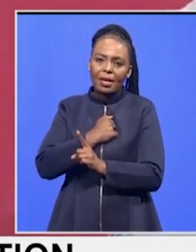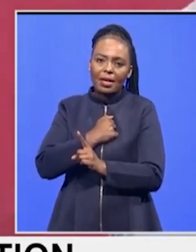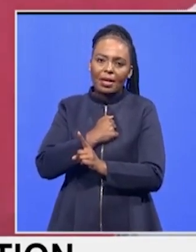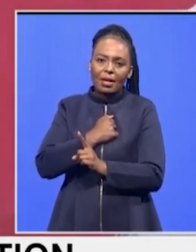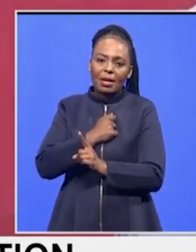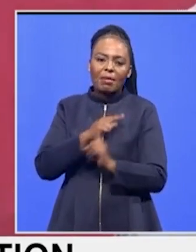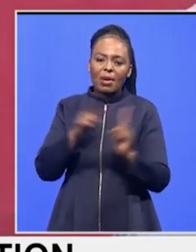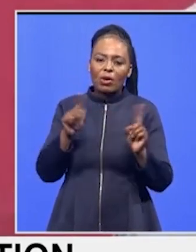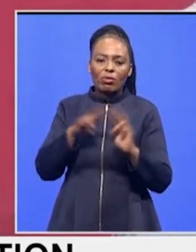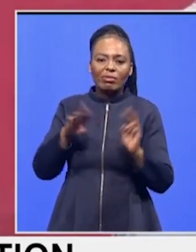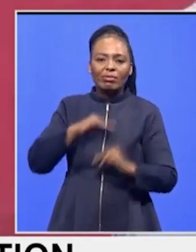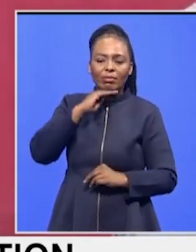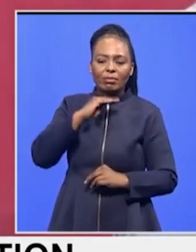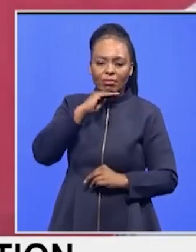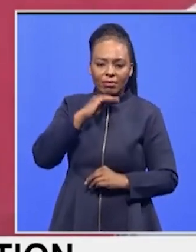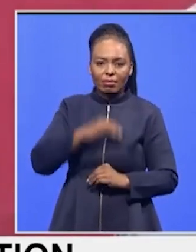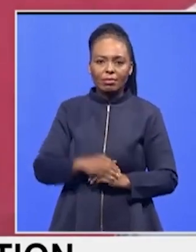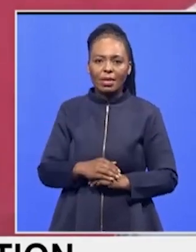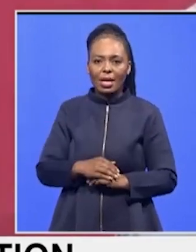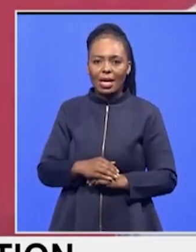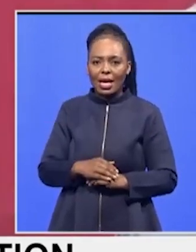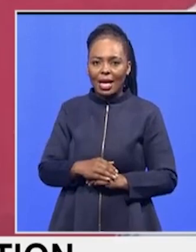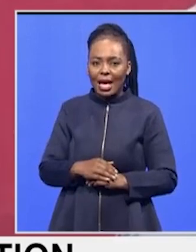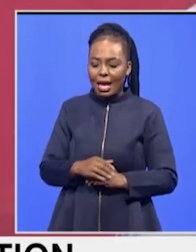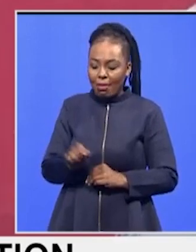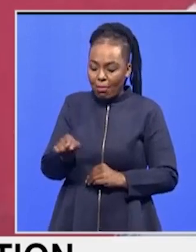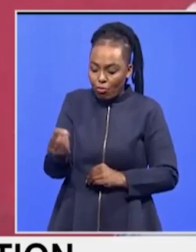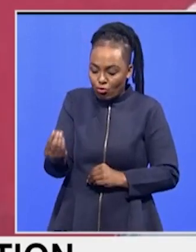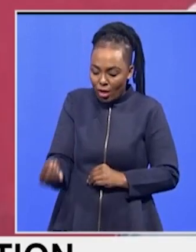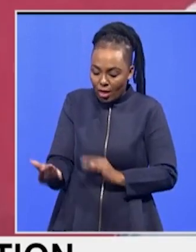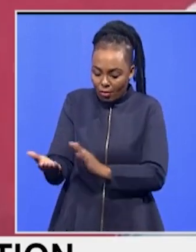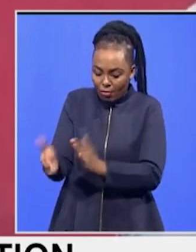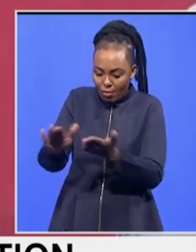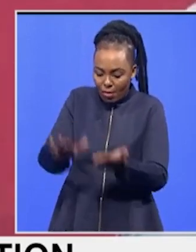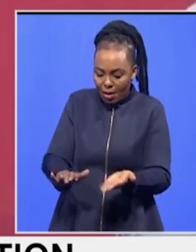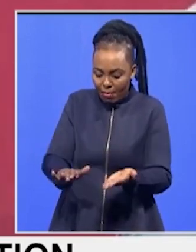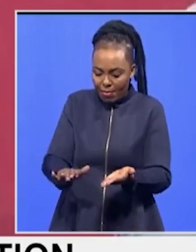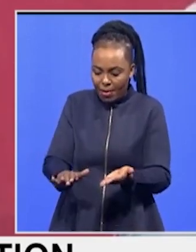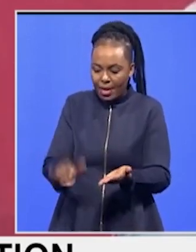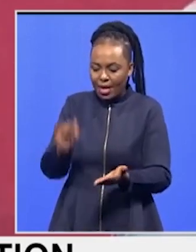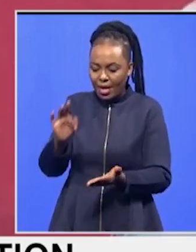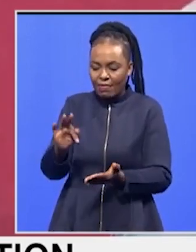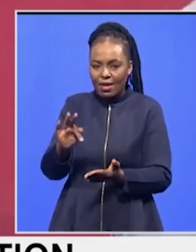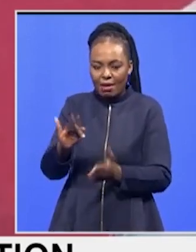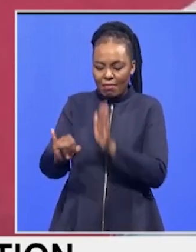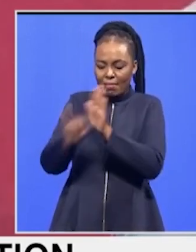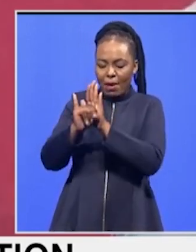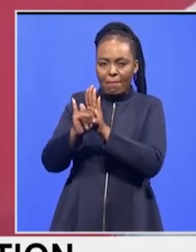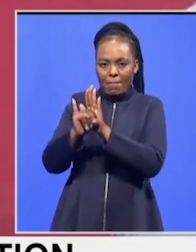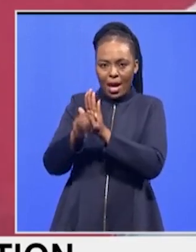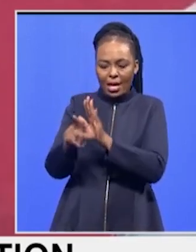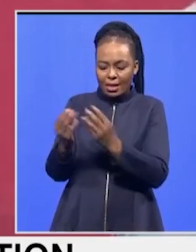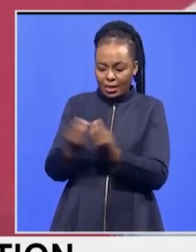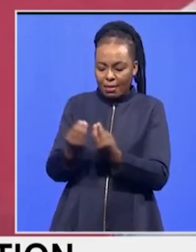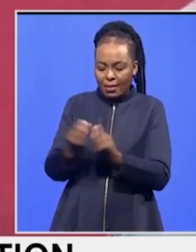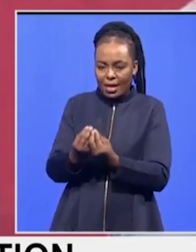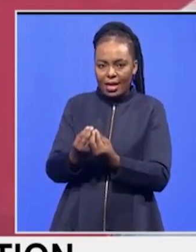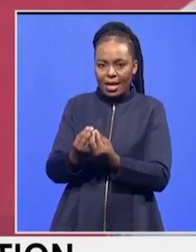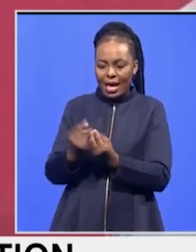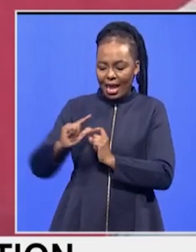make Langalam Viki's death mean something, if we can make her legacy affect